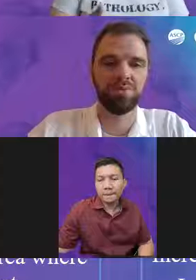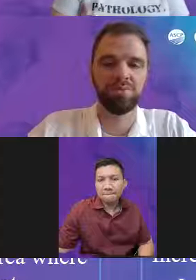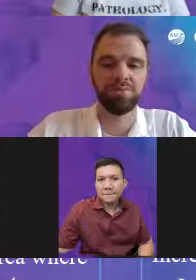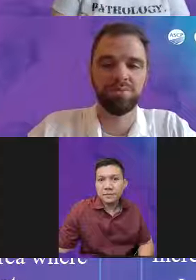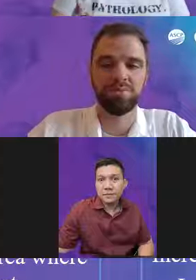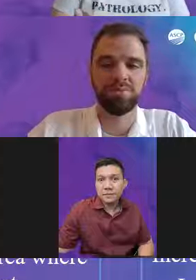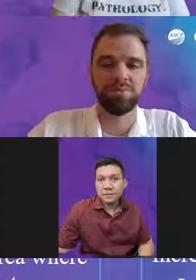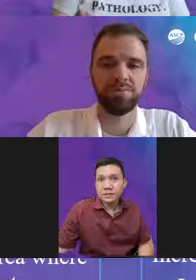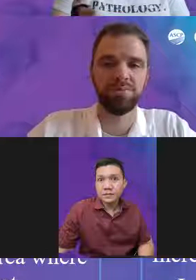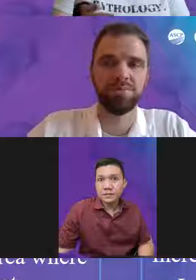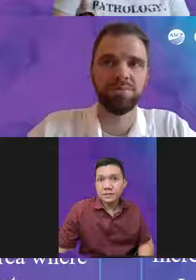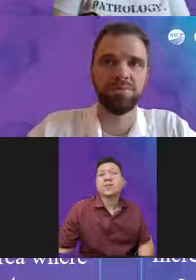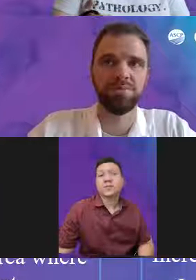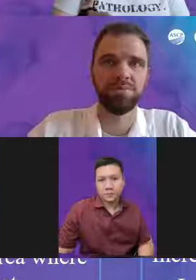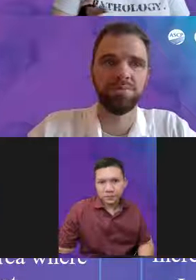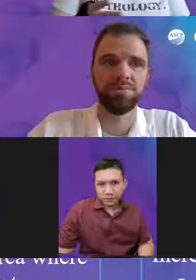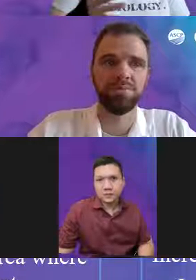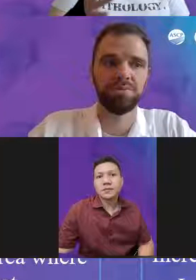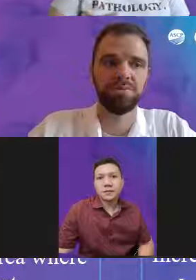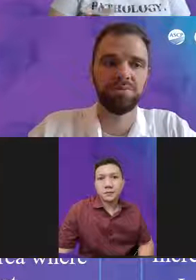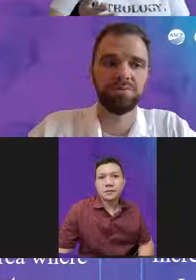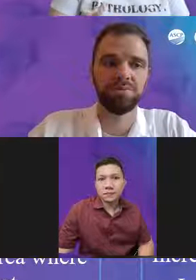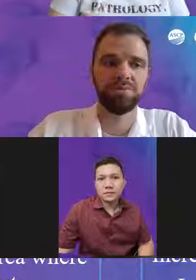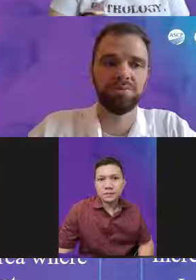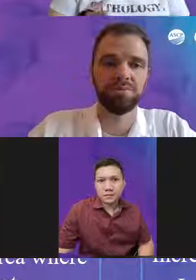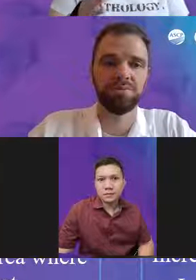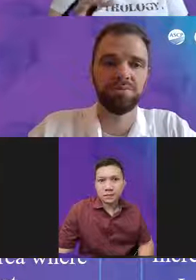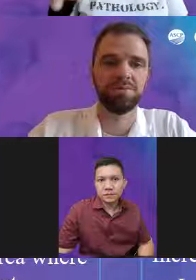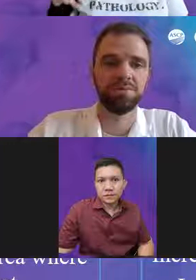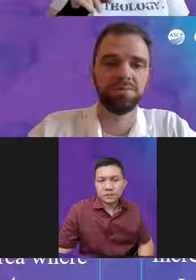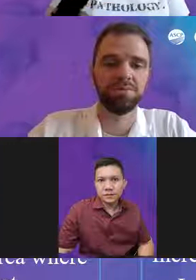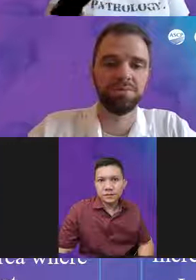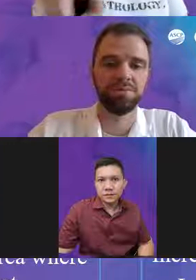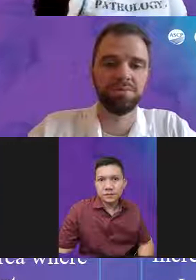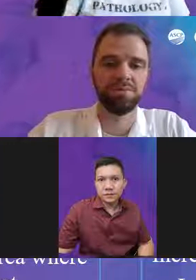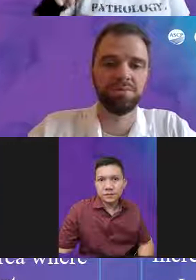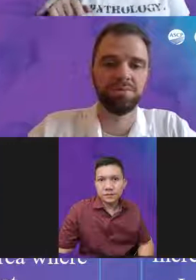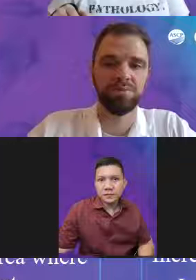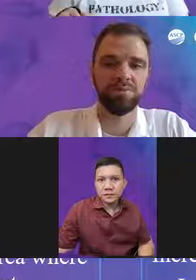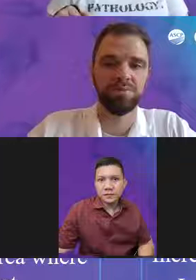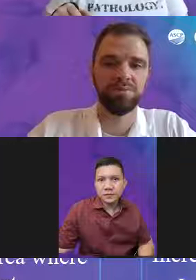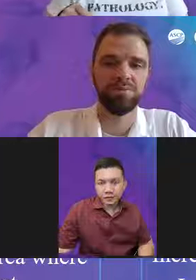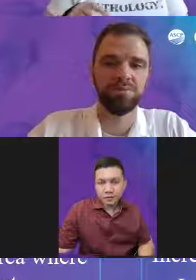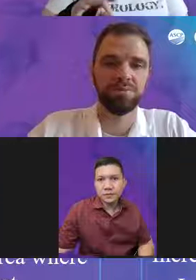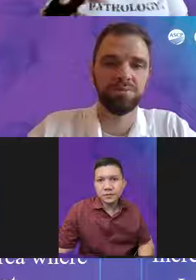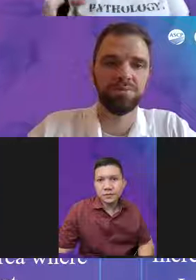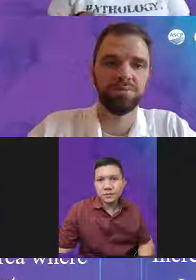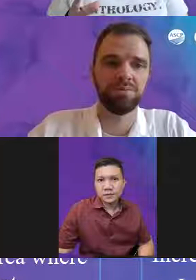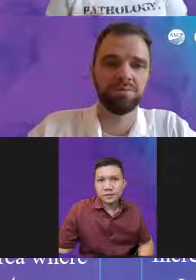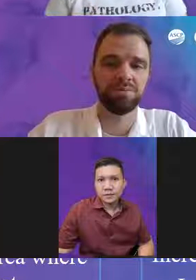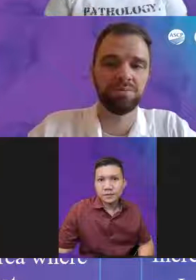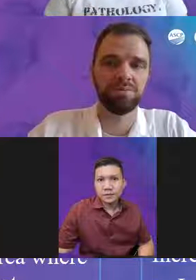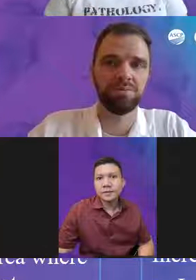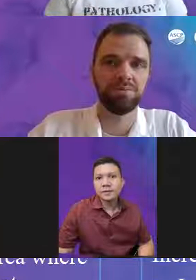the components of the cells are what are used to identify. So you're sending light through, you know, you're looking